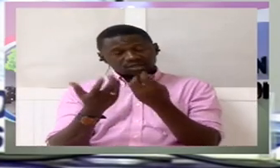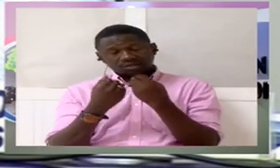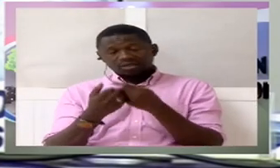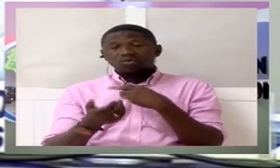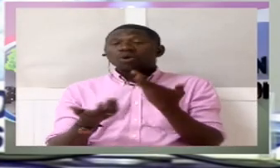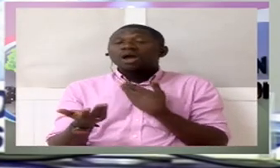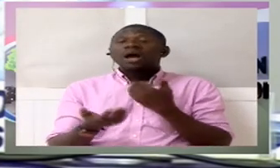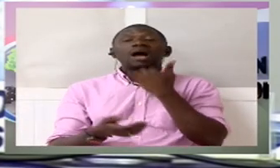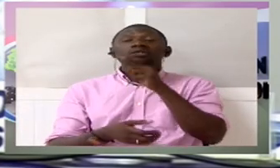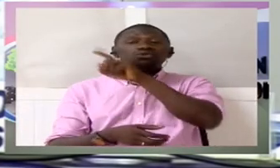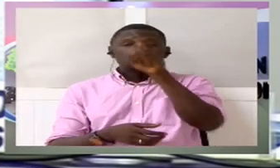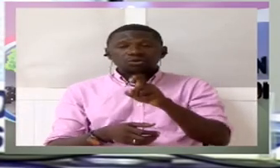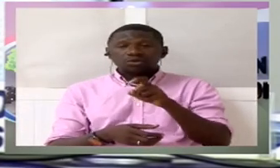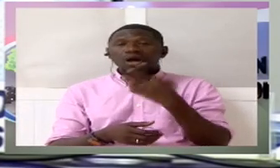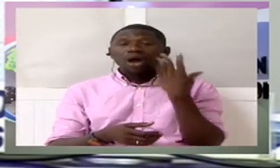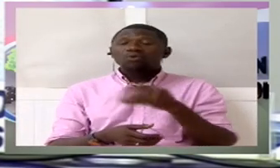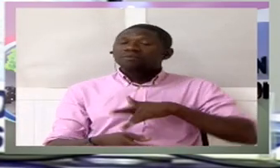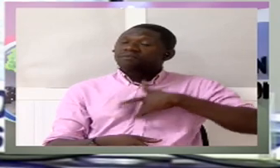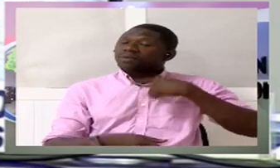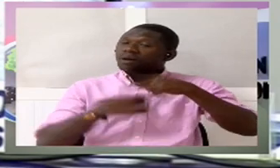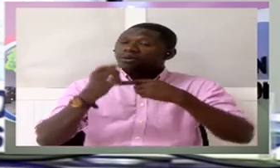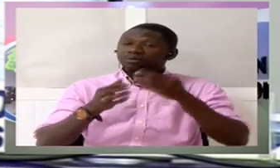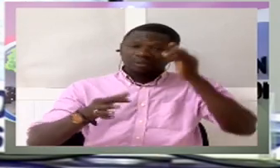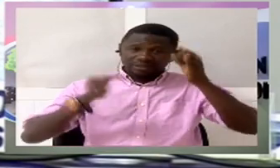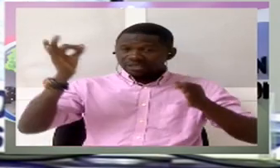you the question how you felt about the trial.